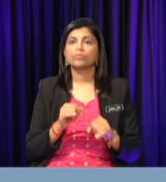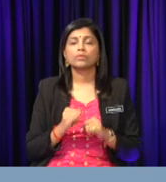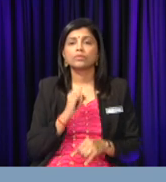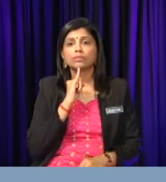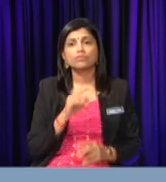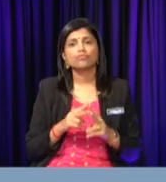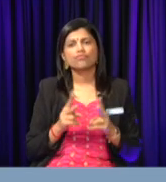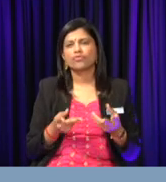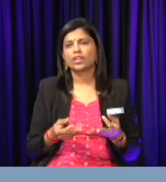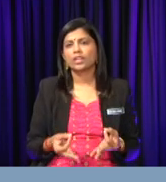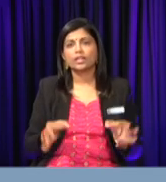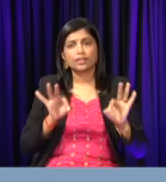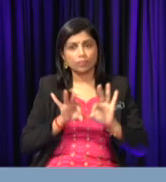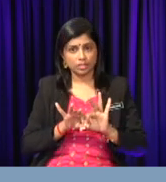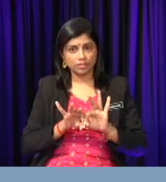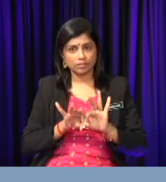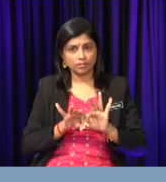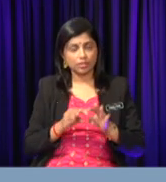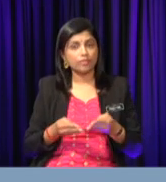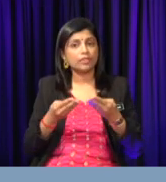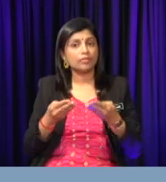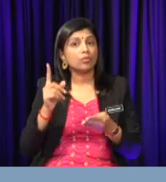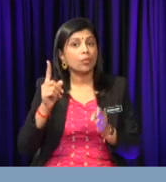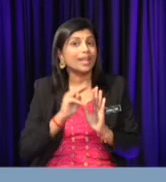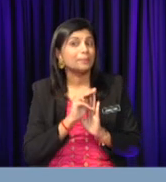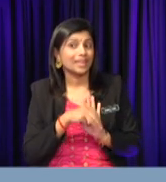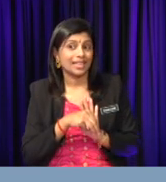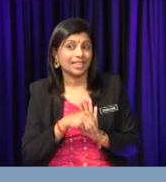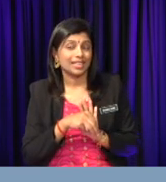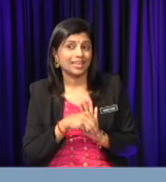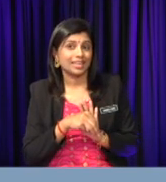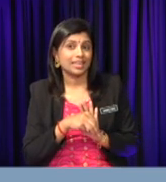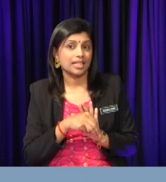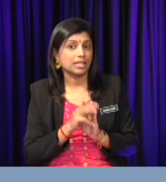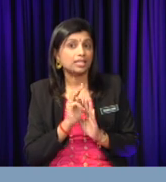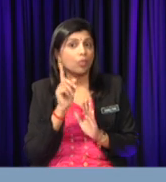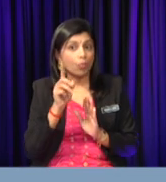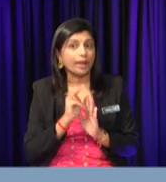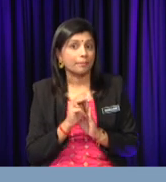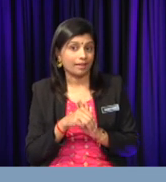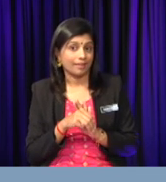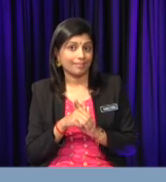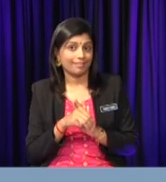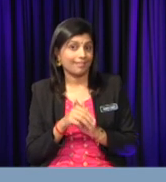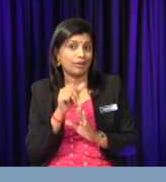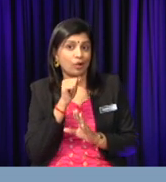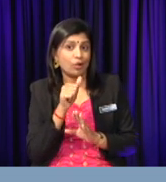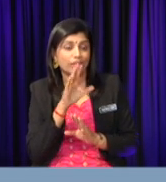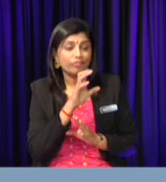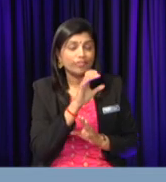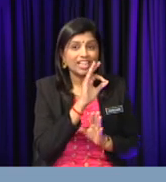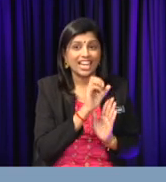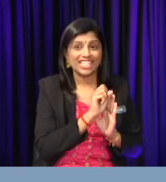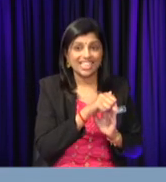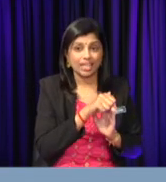the interlocutor says, you are given a minute, you will be given a minute. And we will have our stopwatch. But today, I forgot to